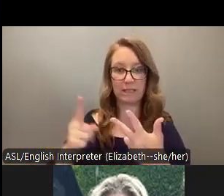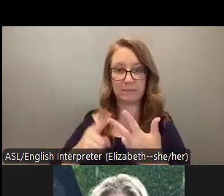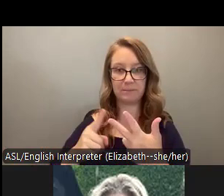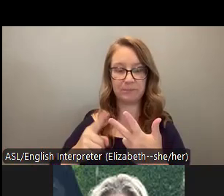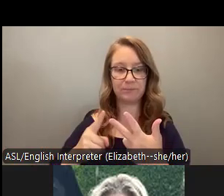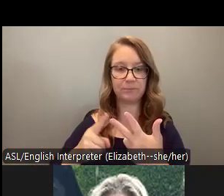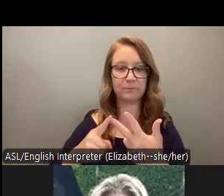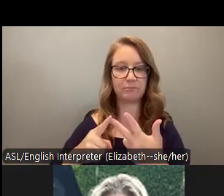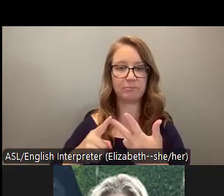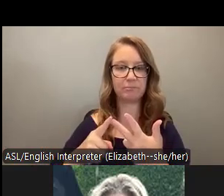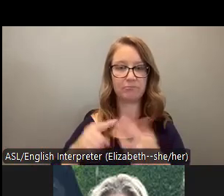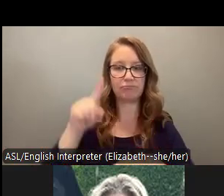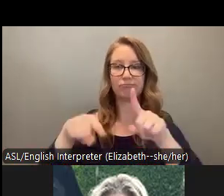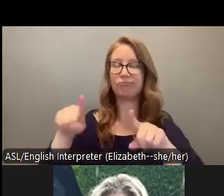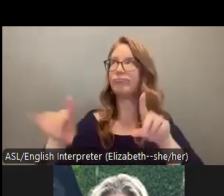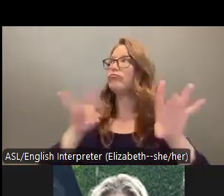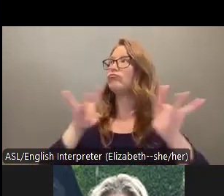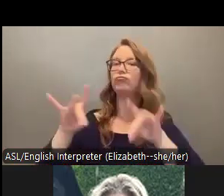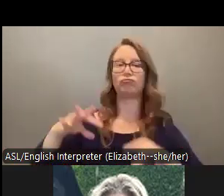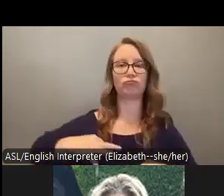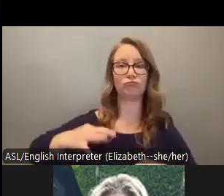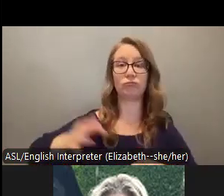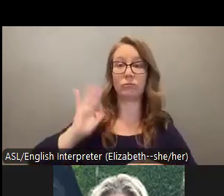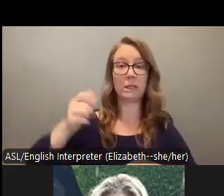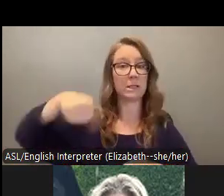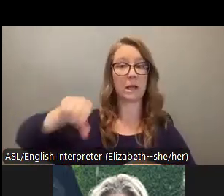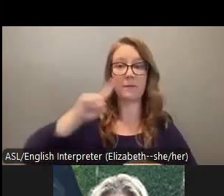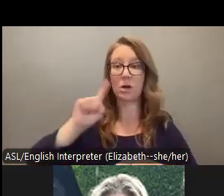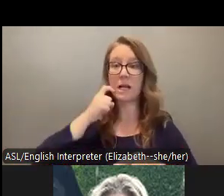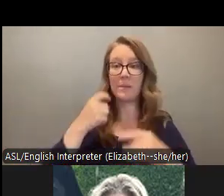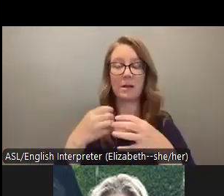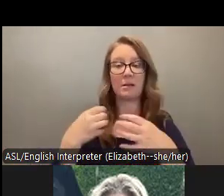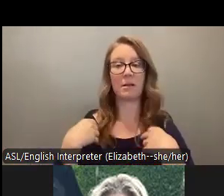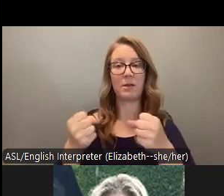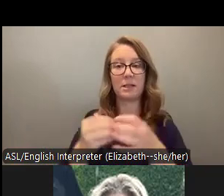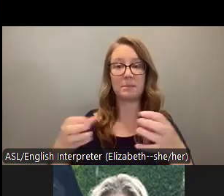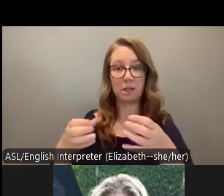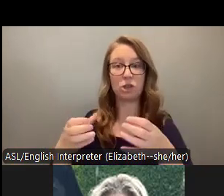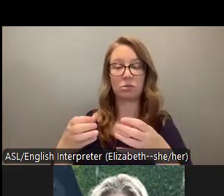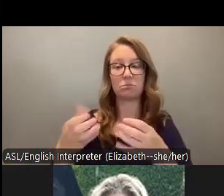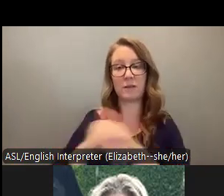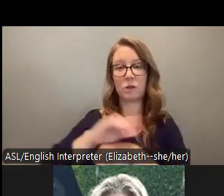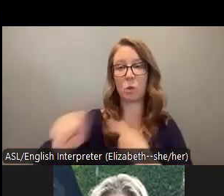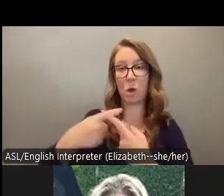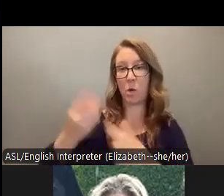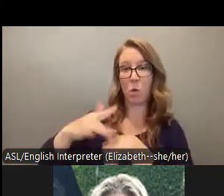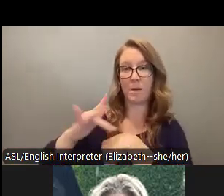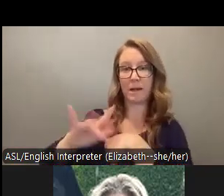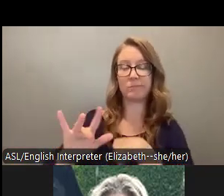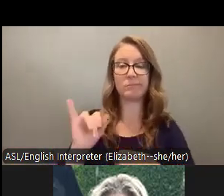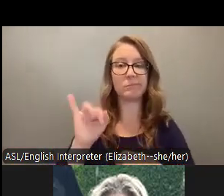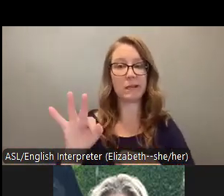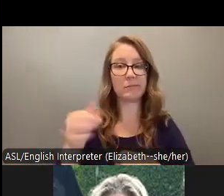is randomly select applications previously denied for Apple Health expansion coverage when the program has openings. So this includes those denied for